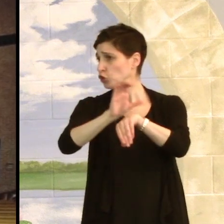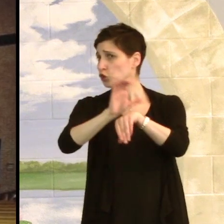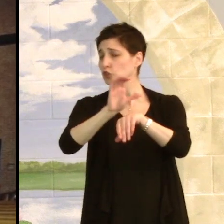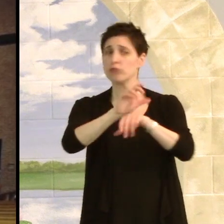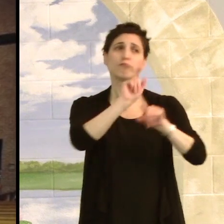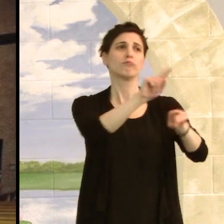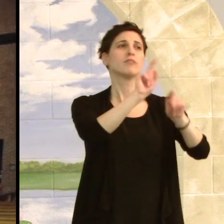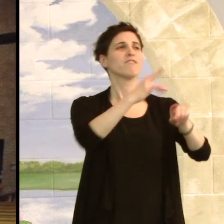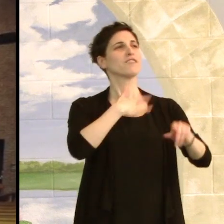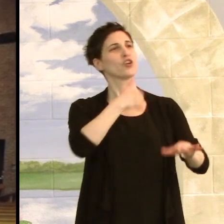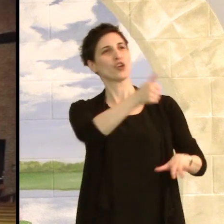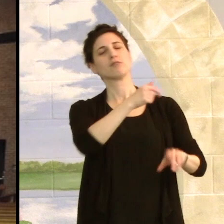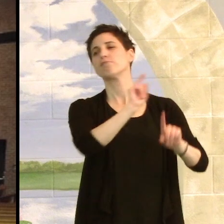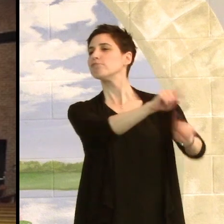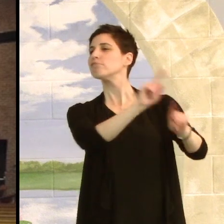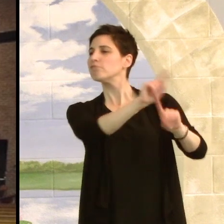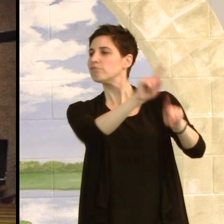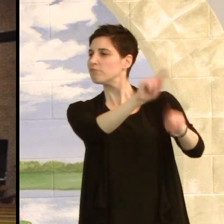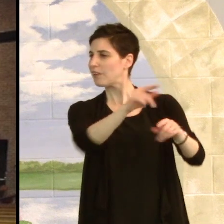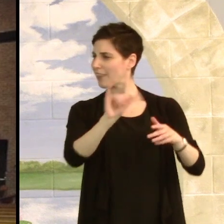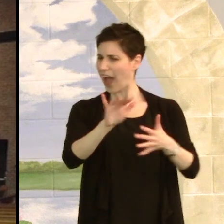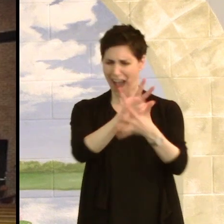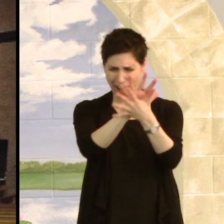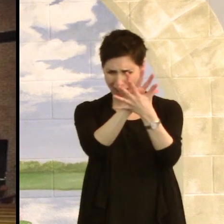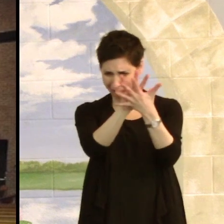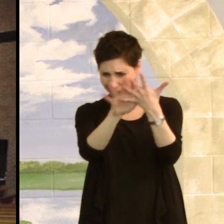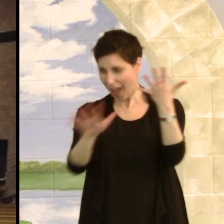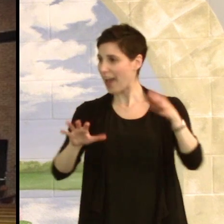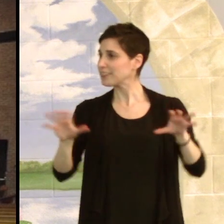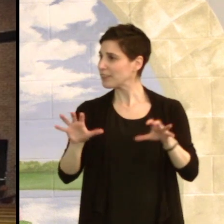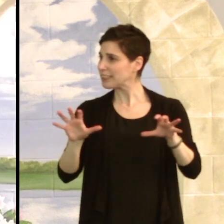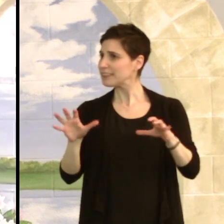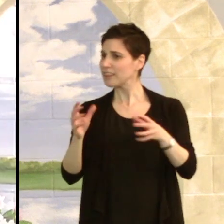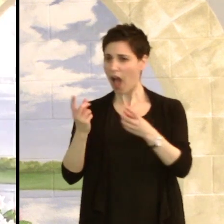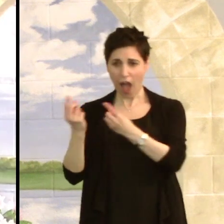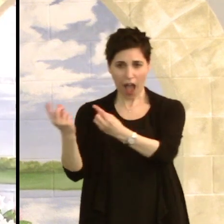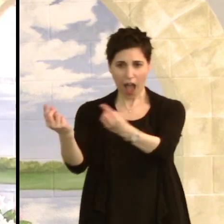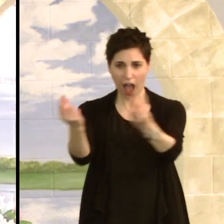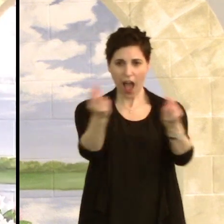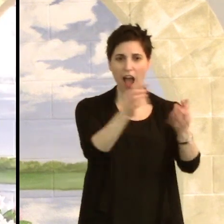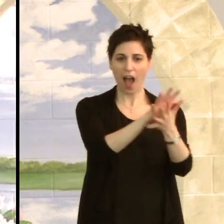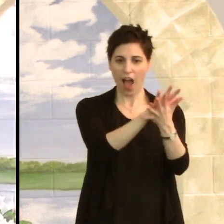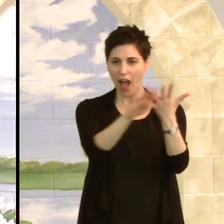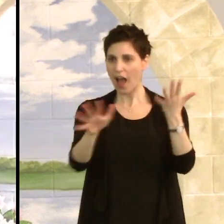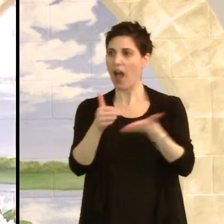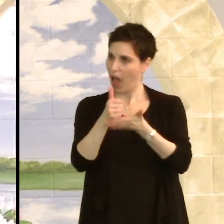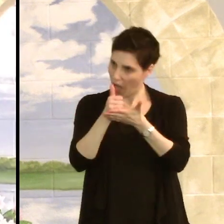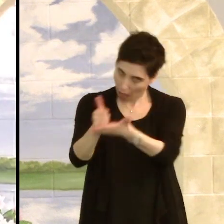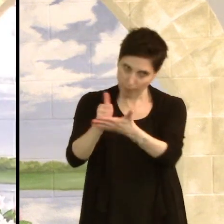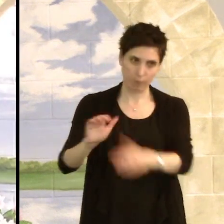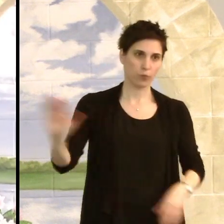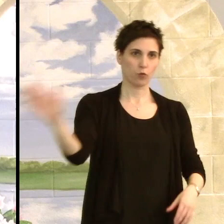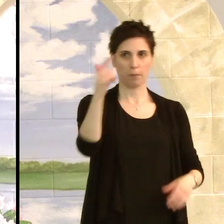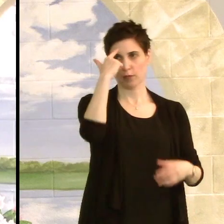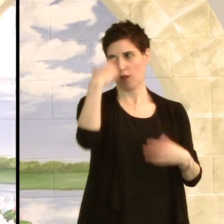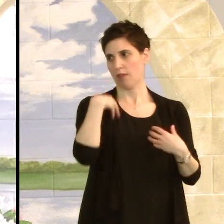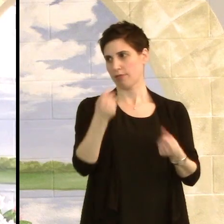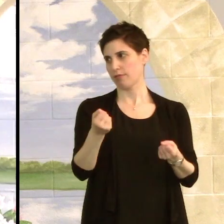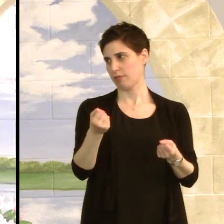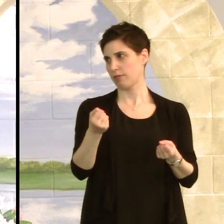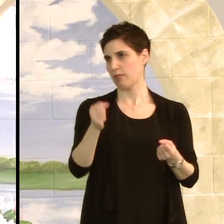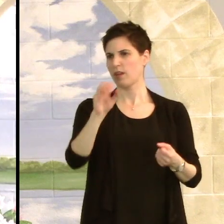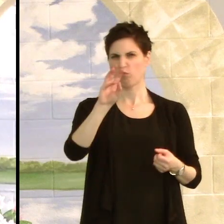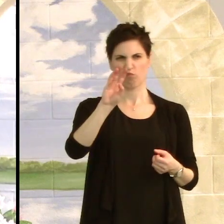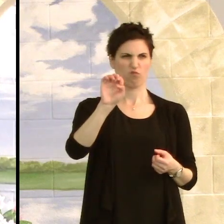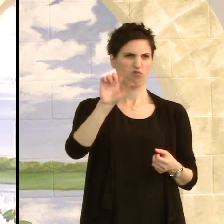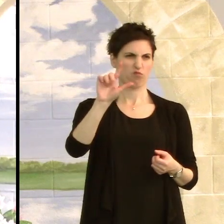All of these things and activities can contribute to your mental health and wellness.